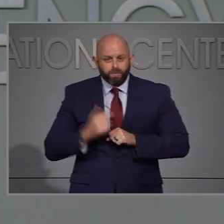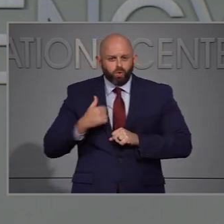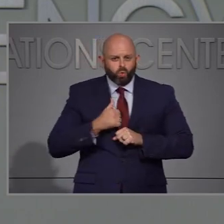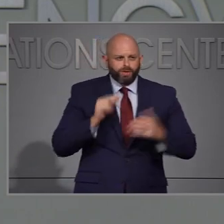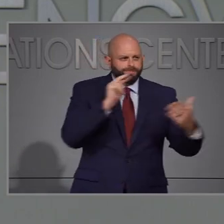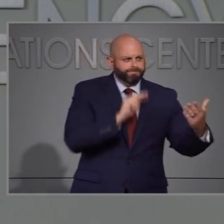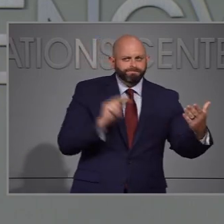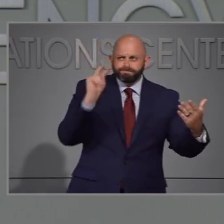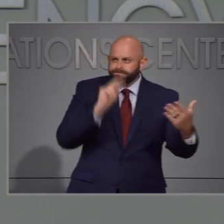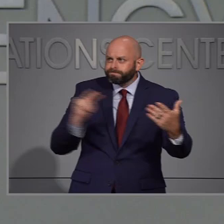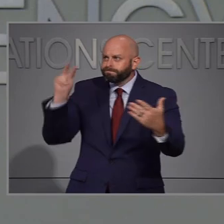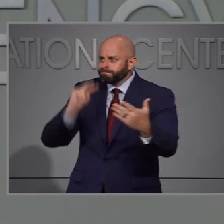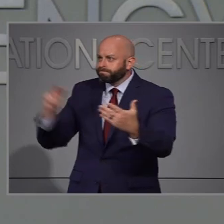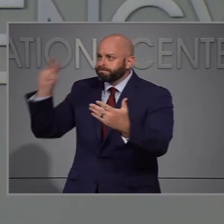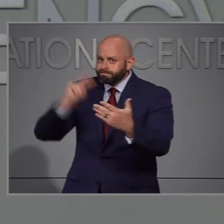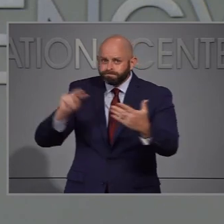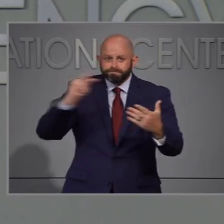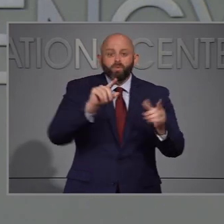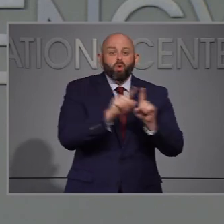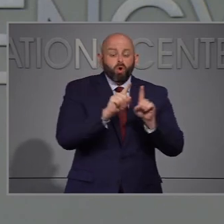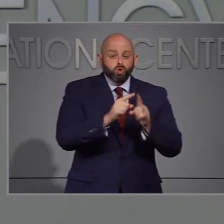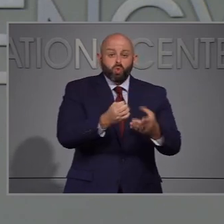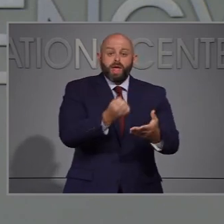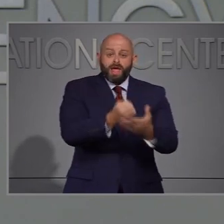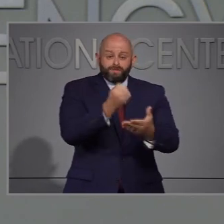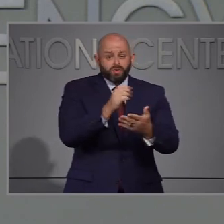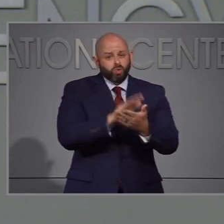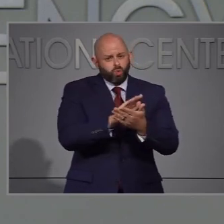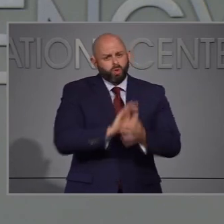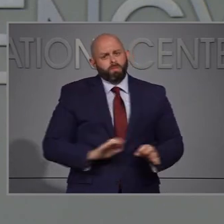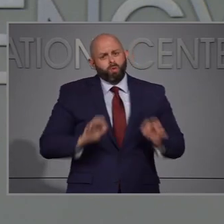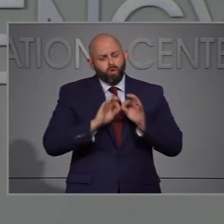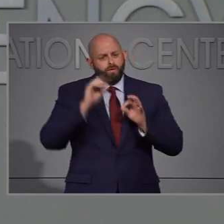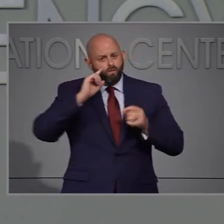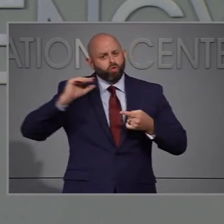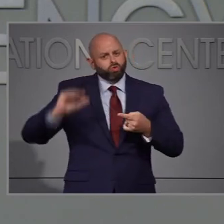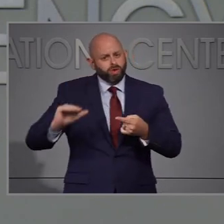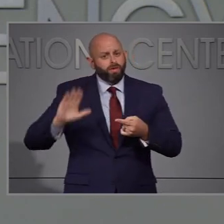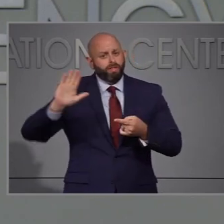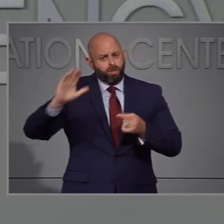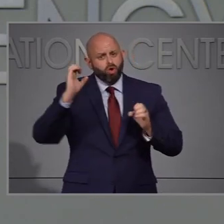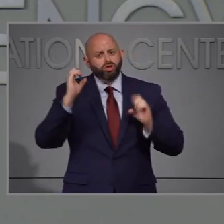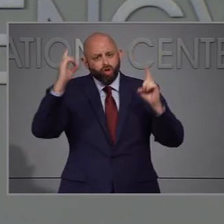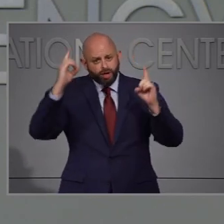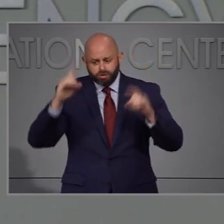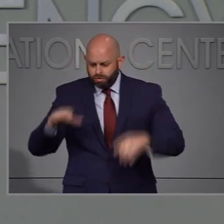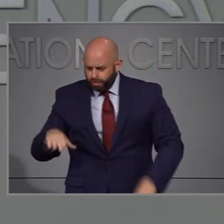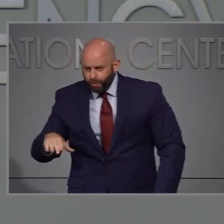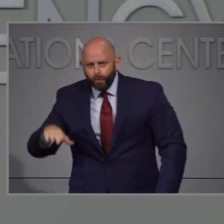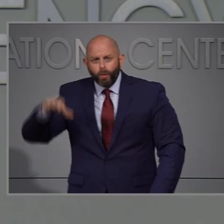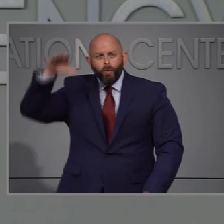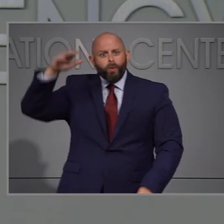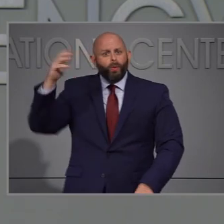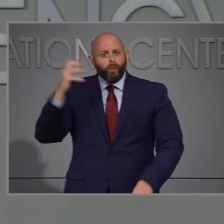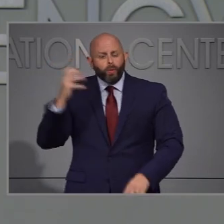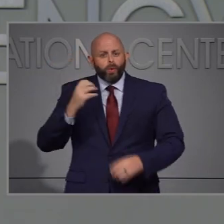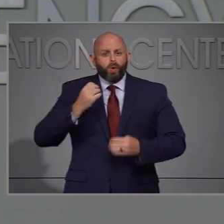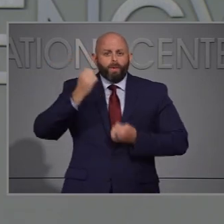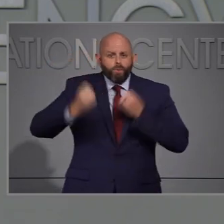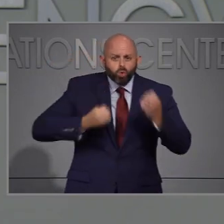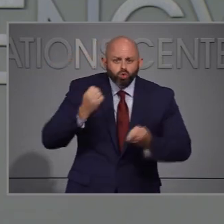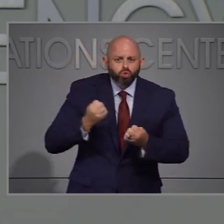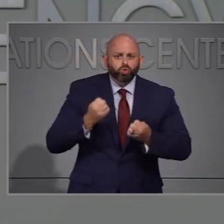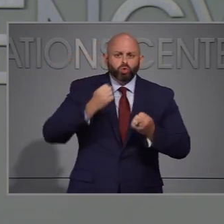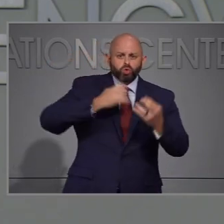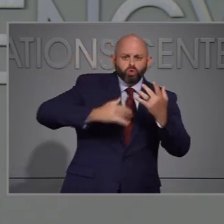factors against the conclusive evidence that school is critical to a child's education, health, emotional and social